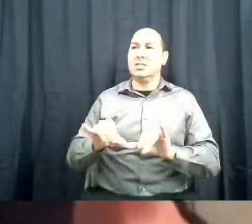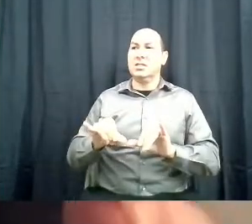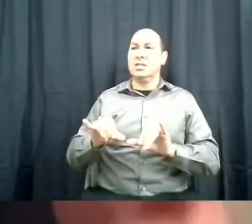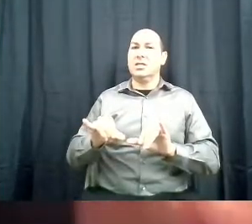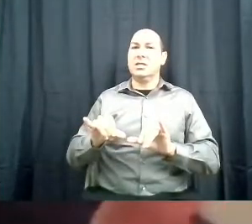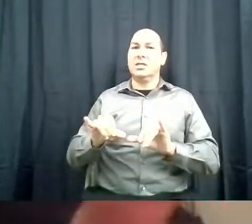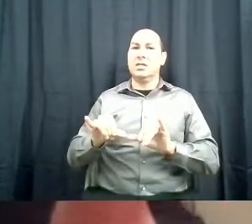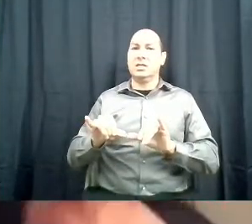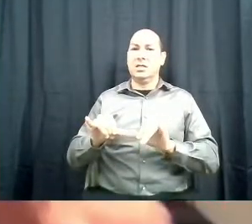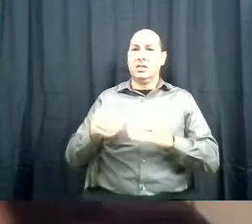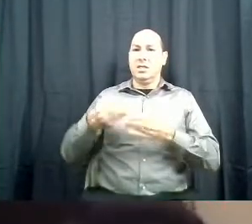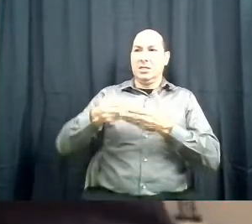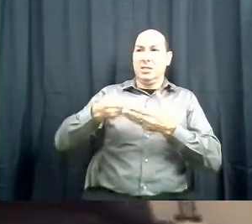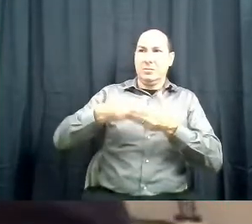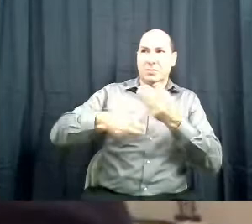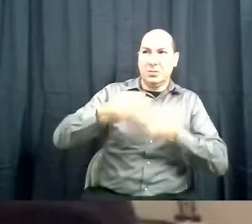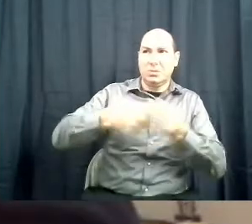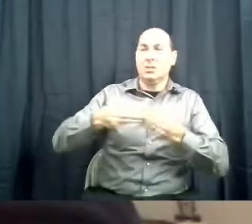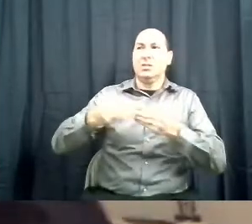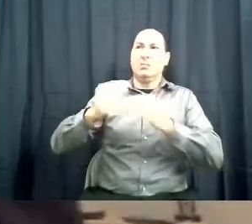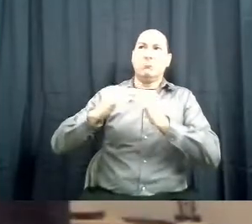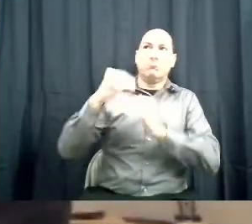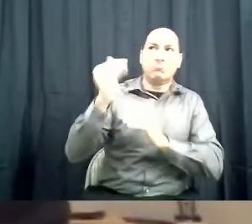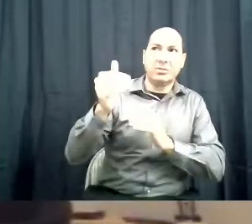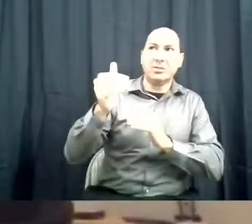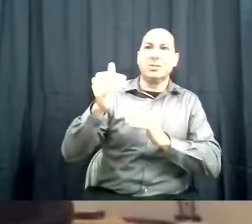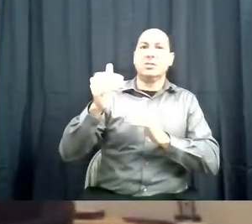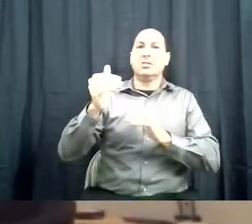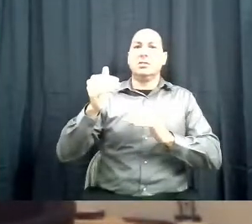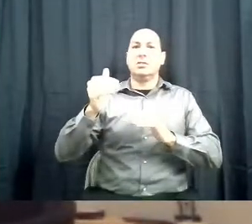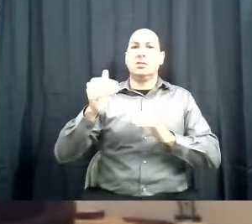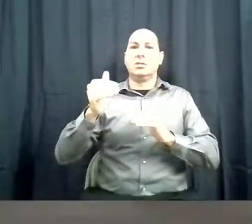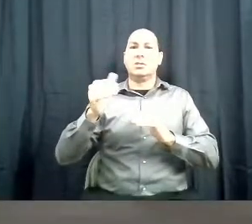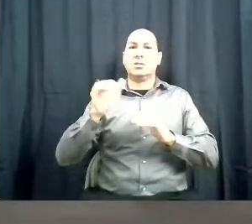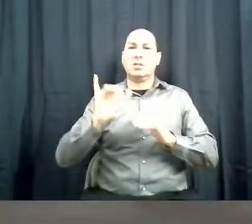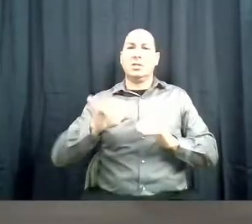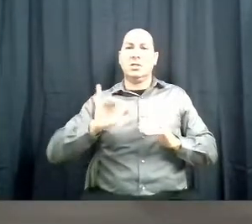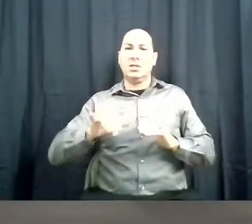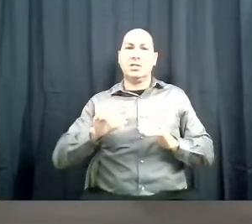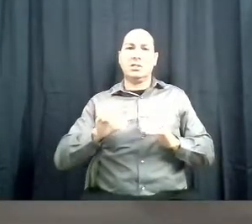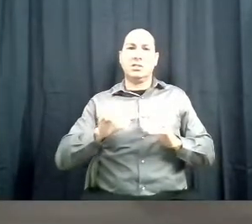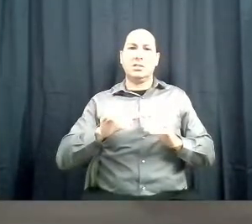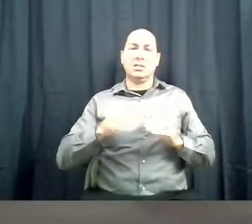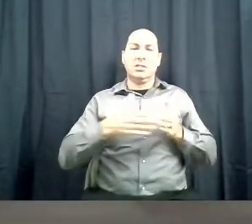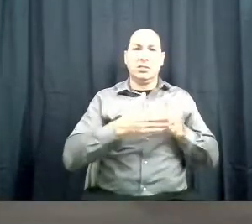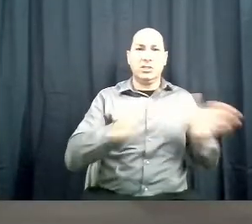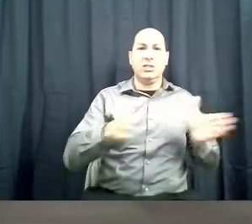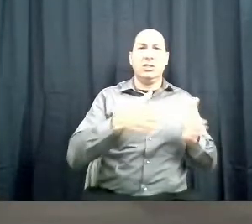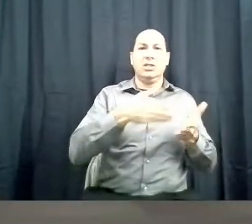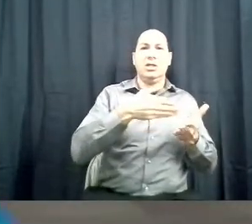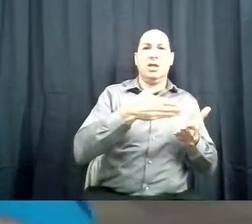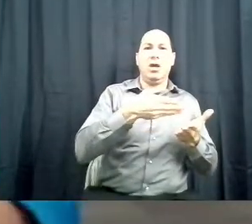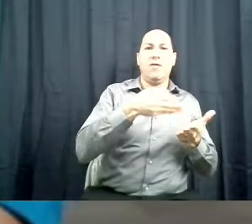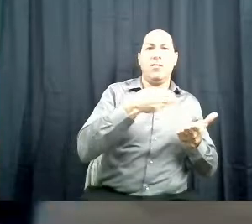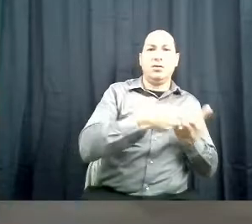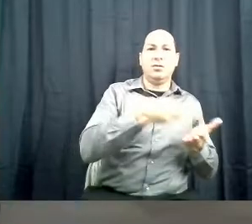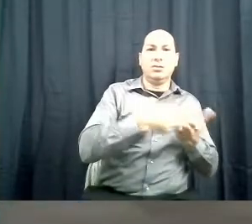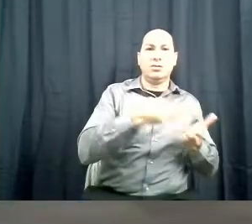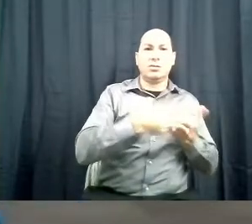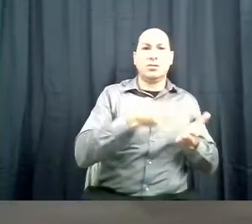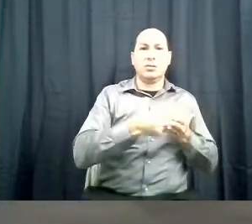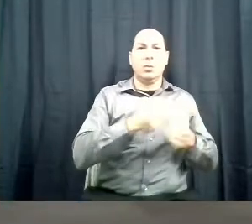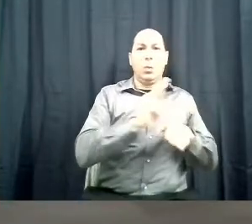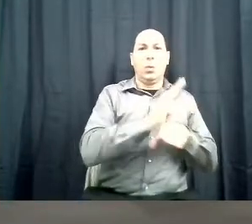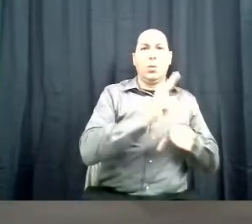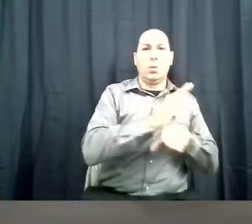revenue forecast, which is used to generate the fiscal plan. We don't use federal funds to generate the revenues available for